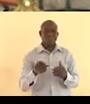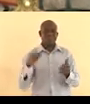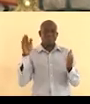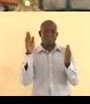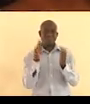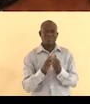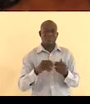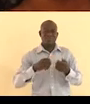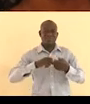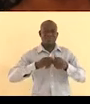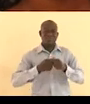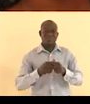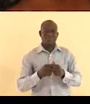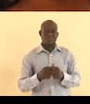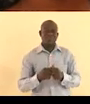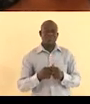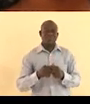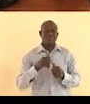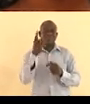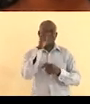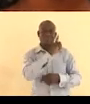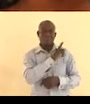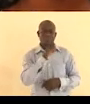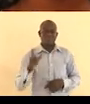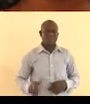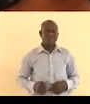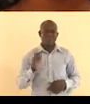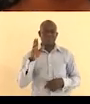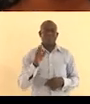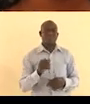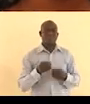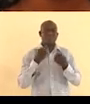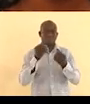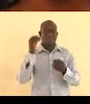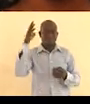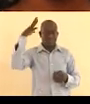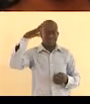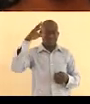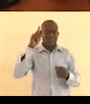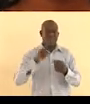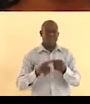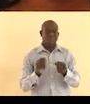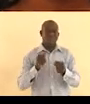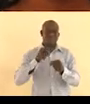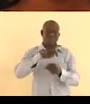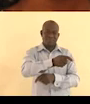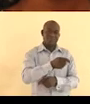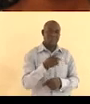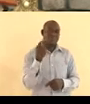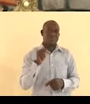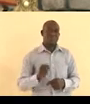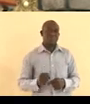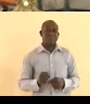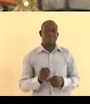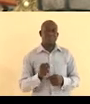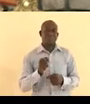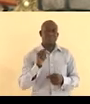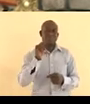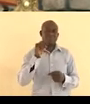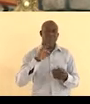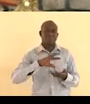meet obstacles, that the Lord will give you the graces you need to overcome the obstacles. Guide my